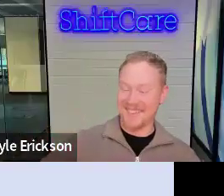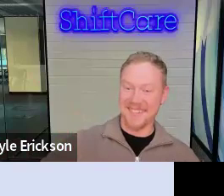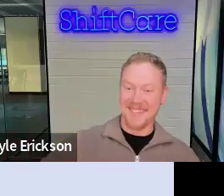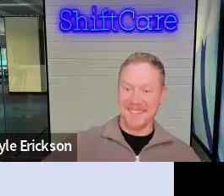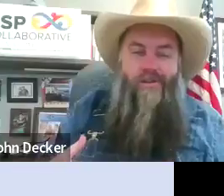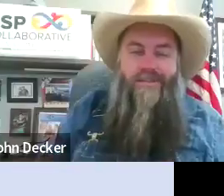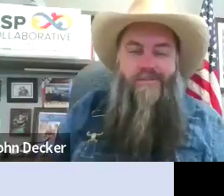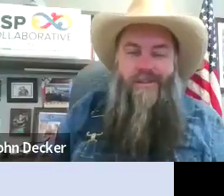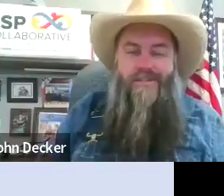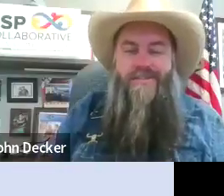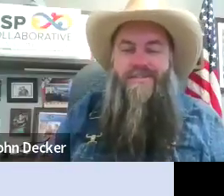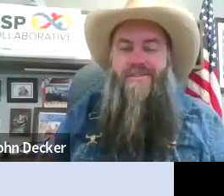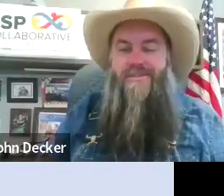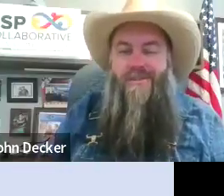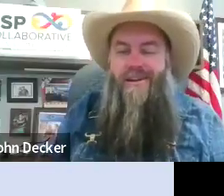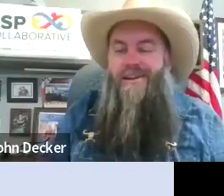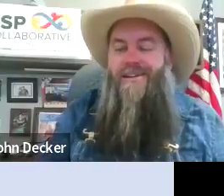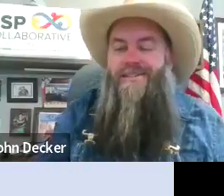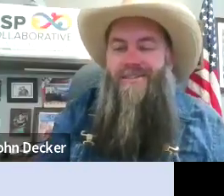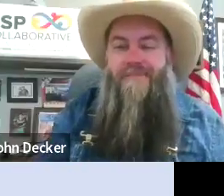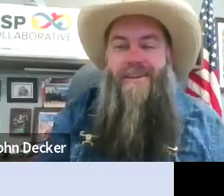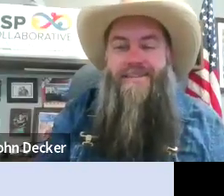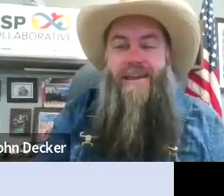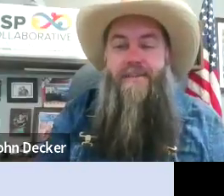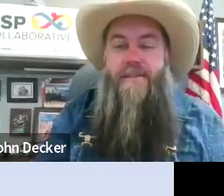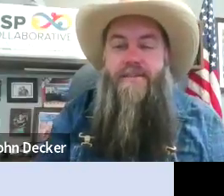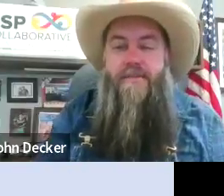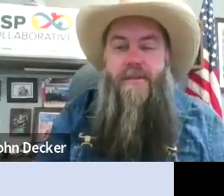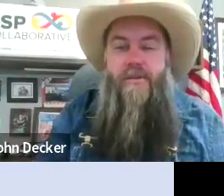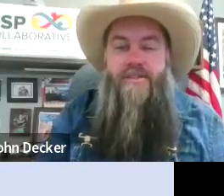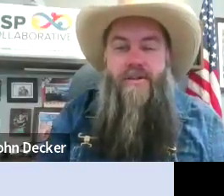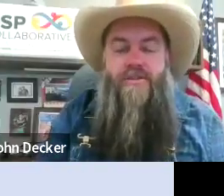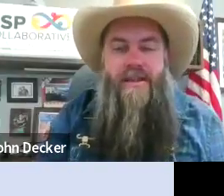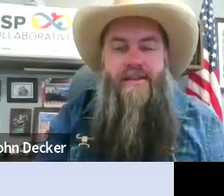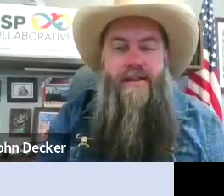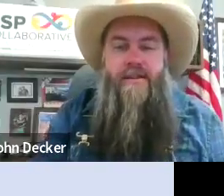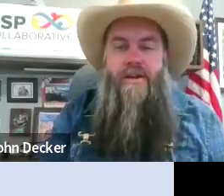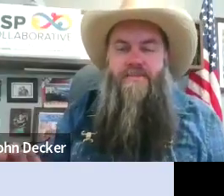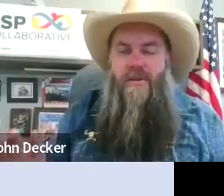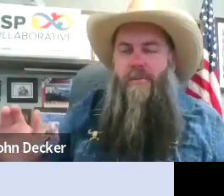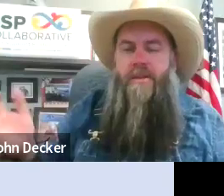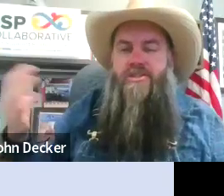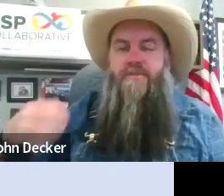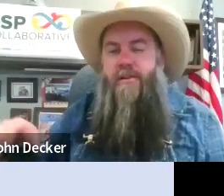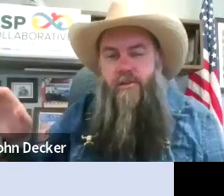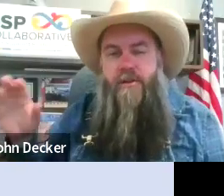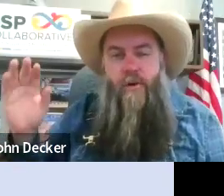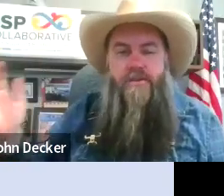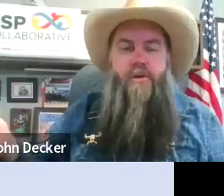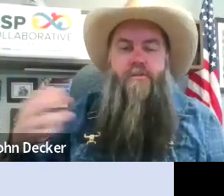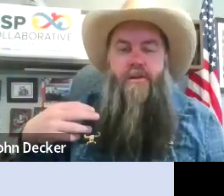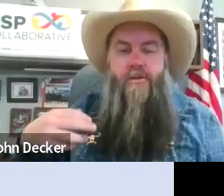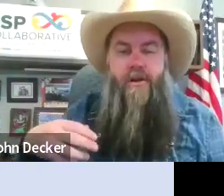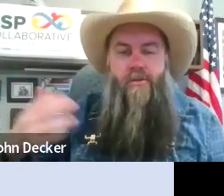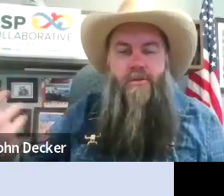funding. You guys know we don't accept donations. So so that being said, if this is something that you guys are interested in, you guys may remember that ShiftCare